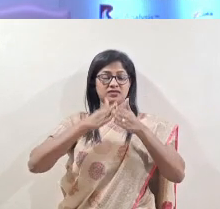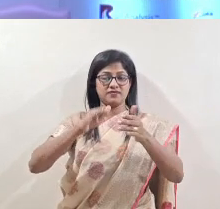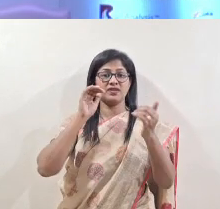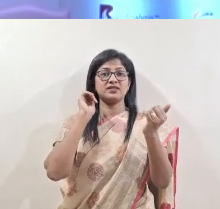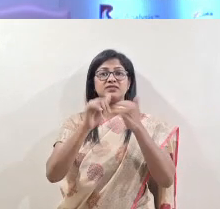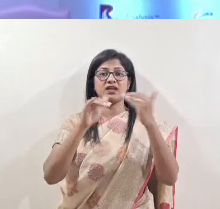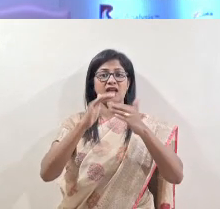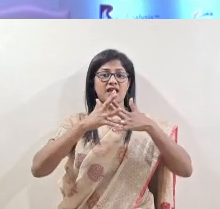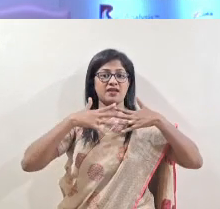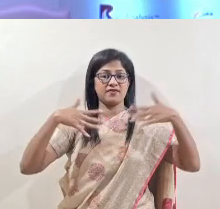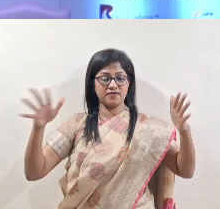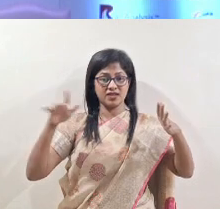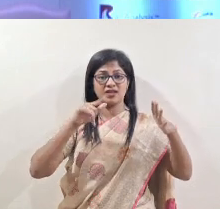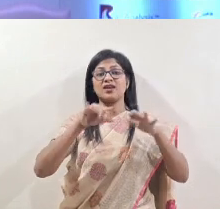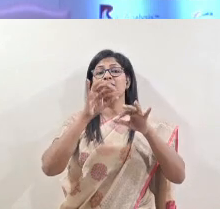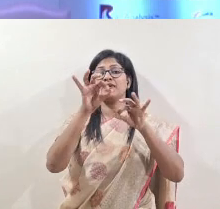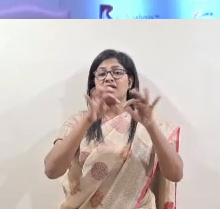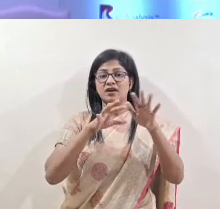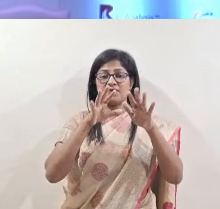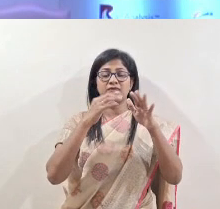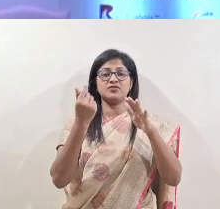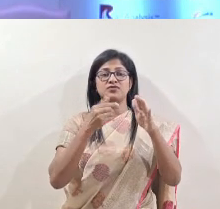it works as a urban arterial road.